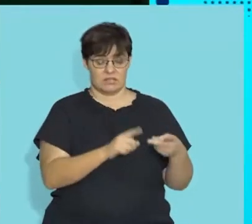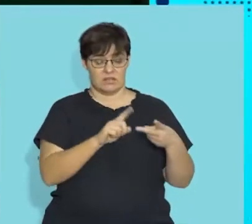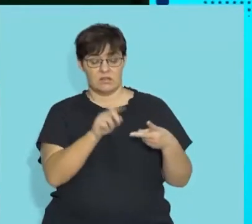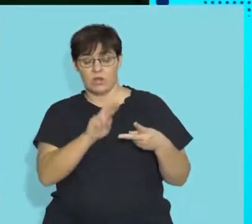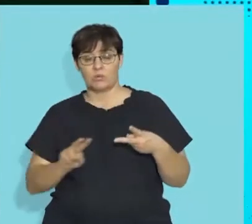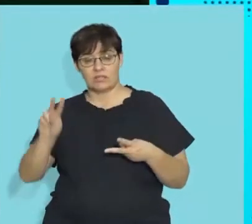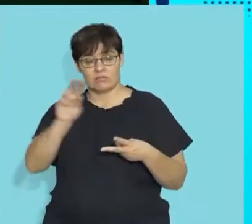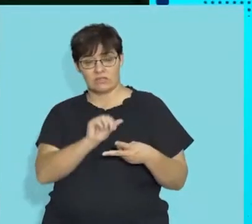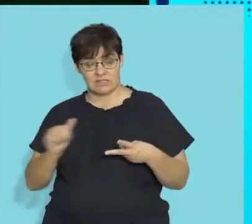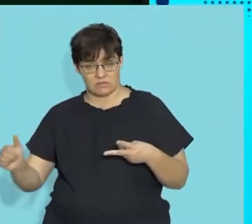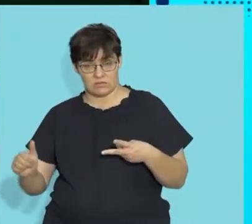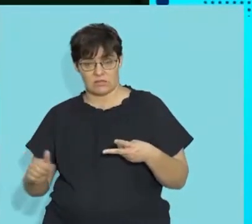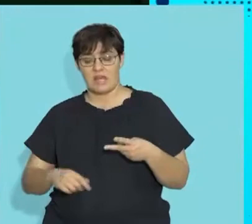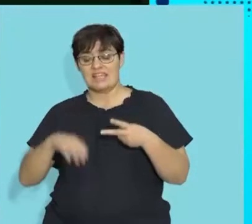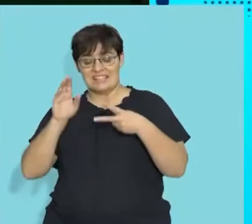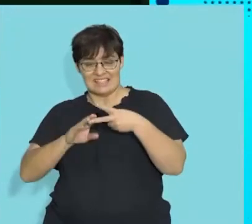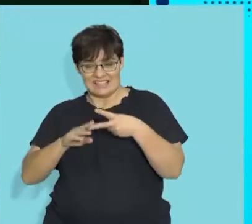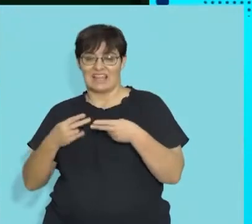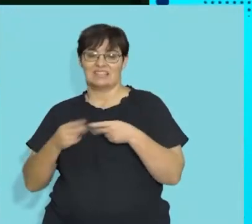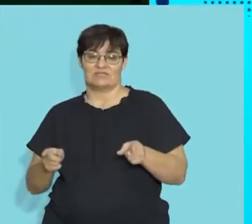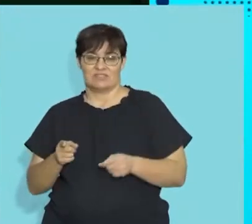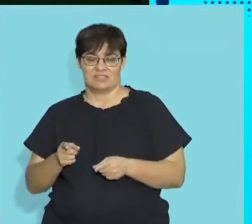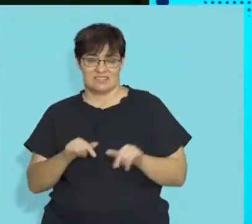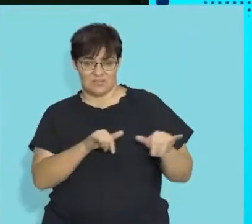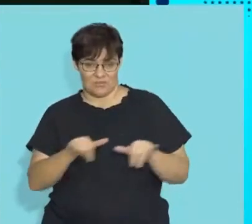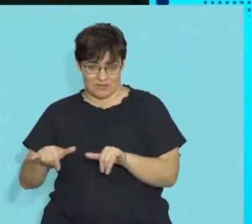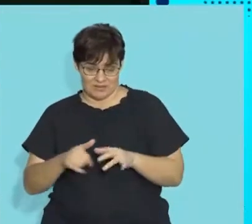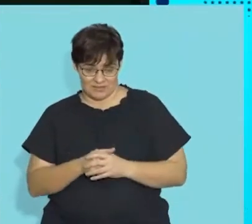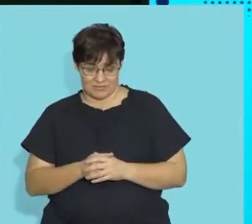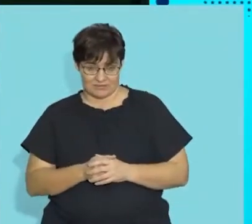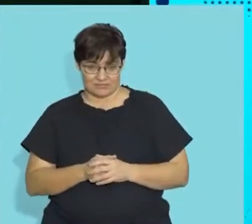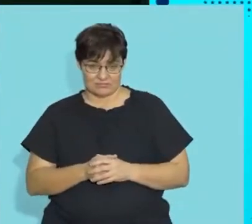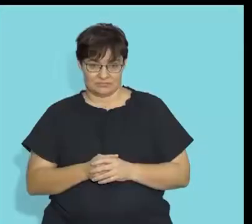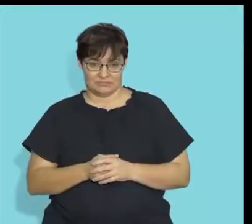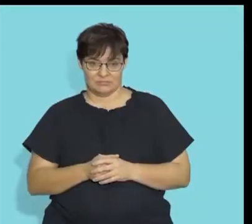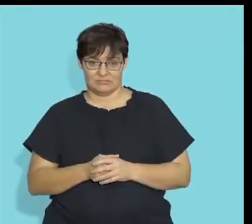quadratic sequence, common second difference. Let's look at the next slide.